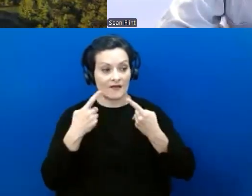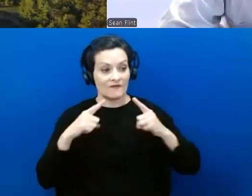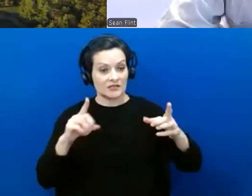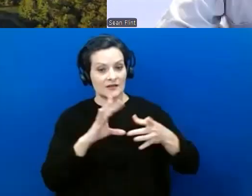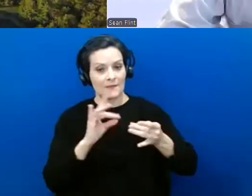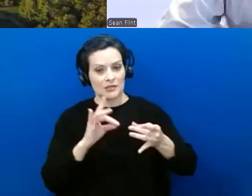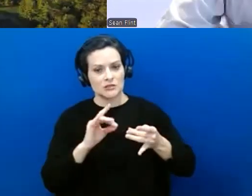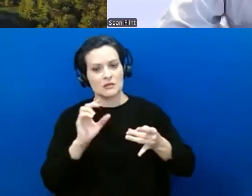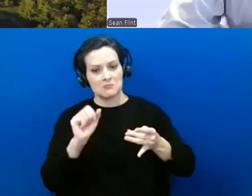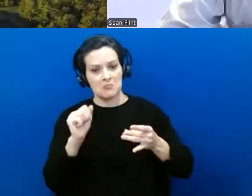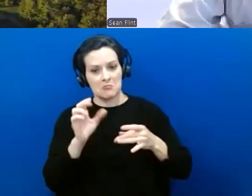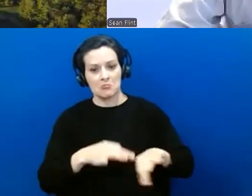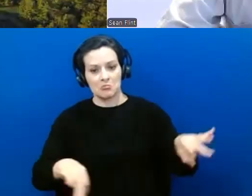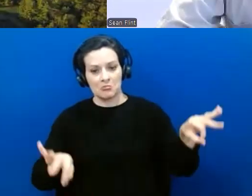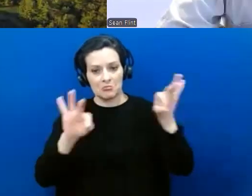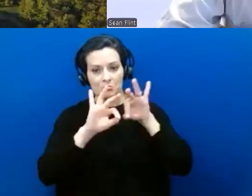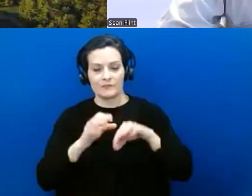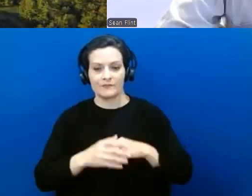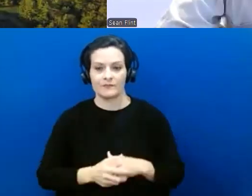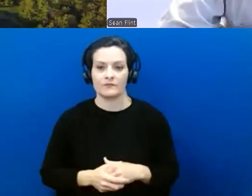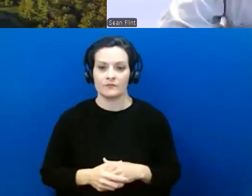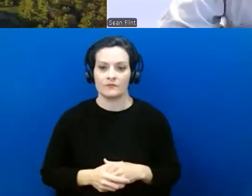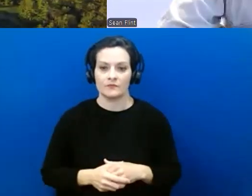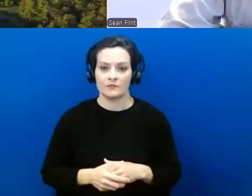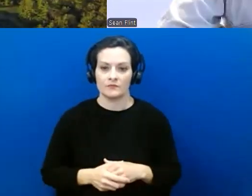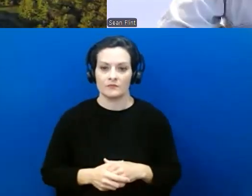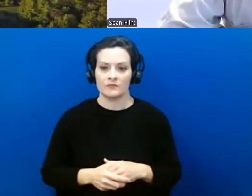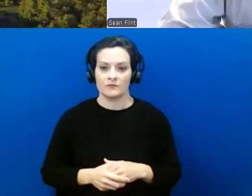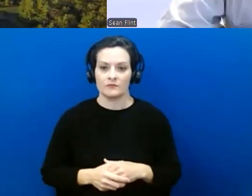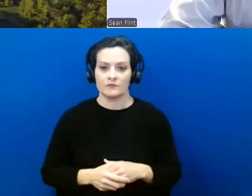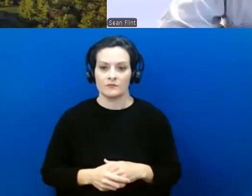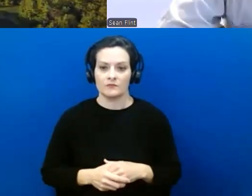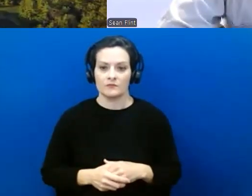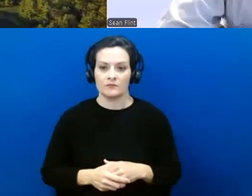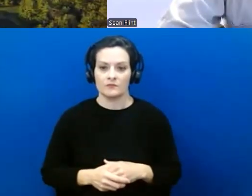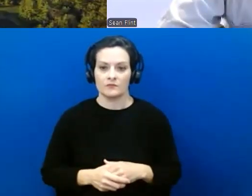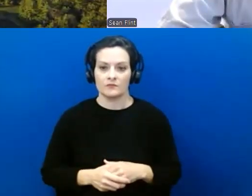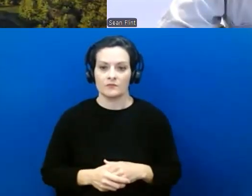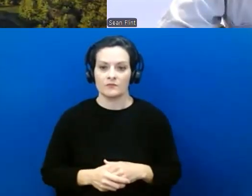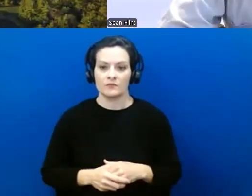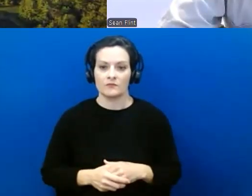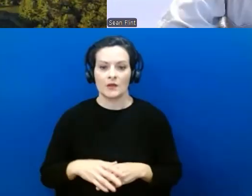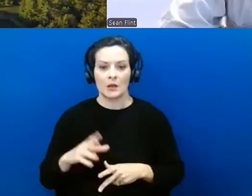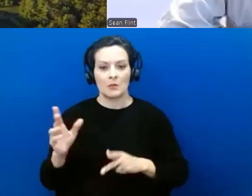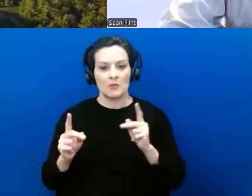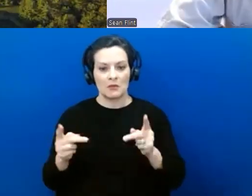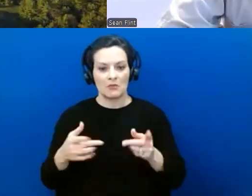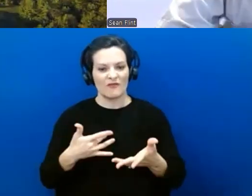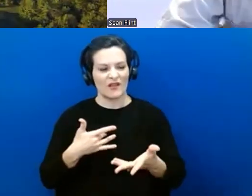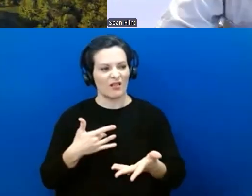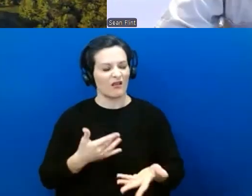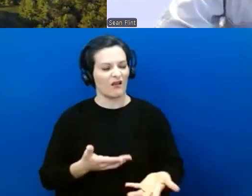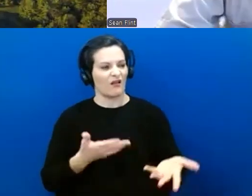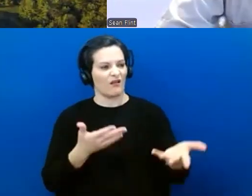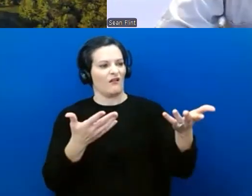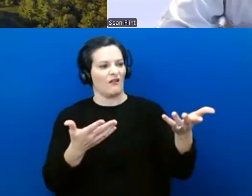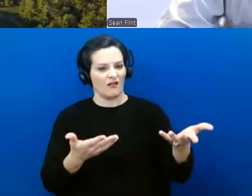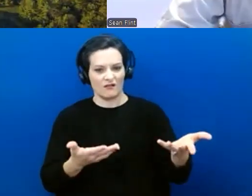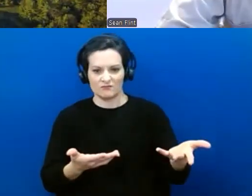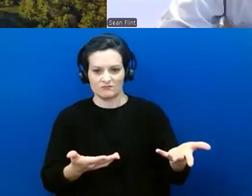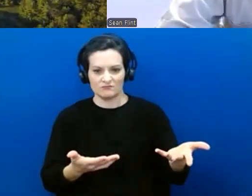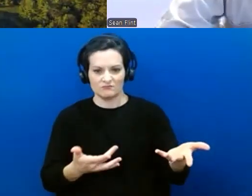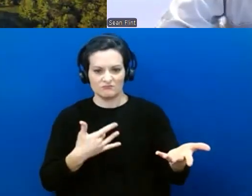that folks may not always appreciate the short-term inconveniences of what some of this